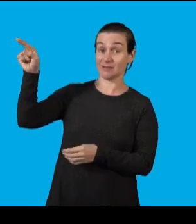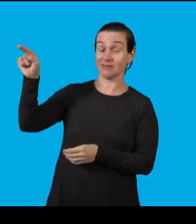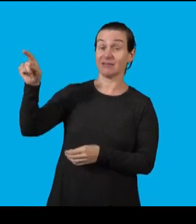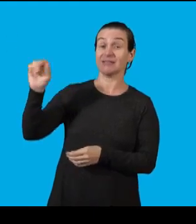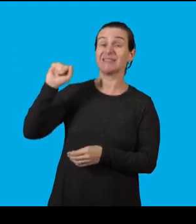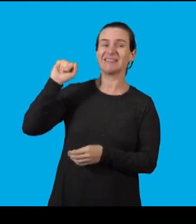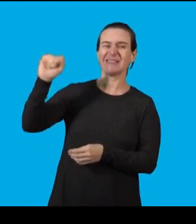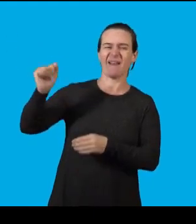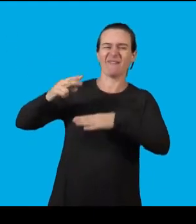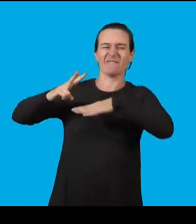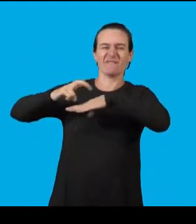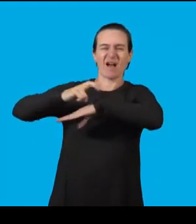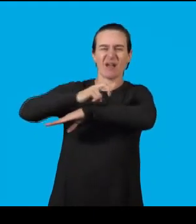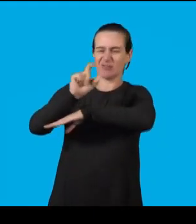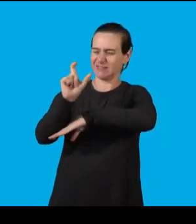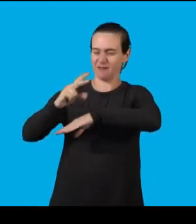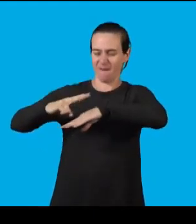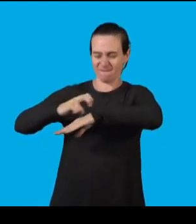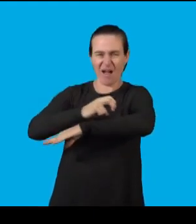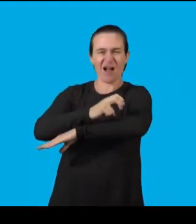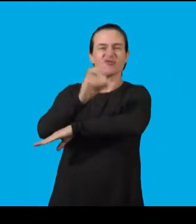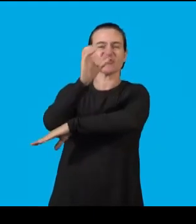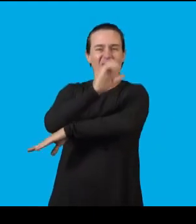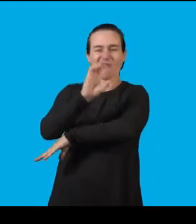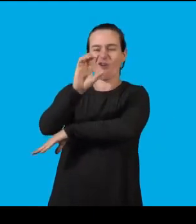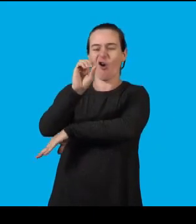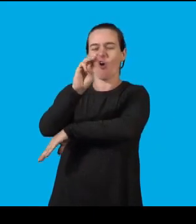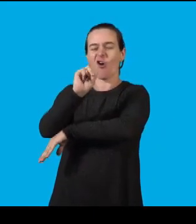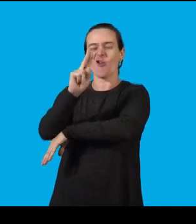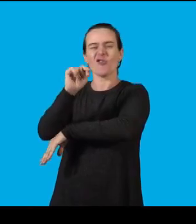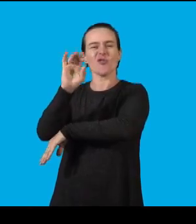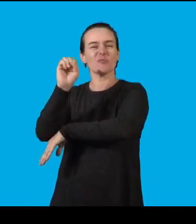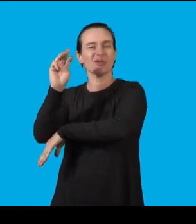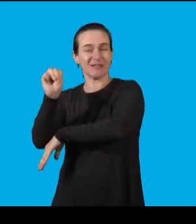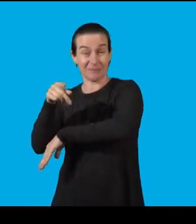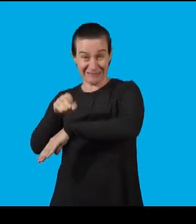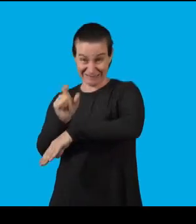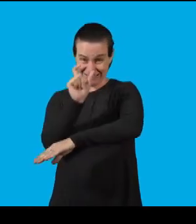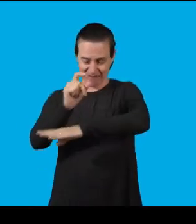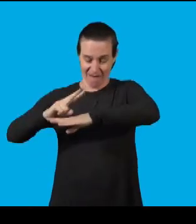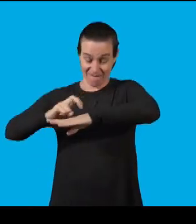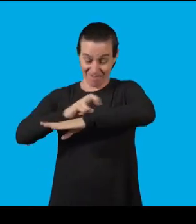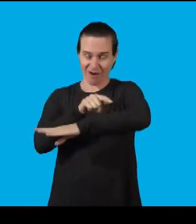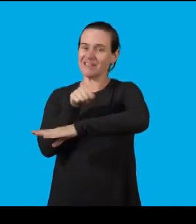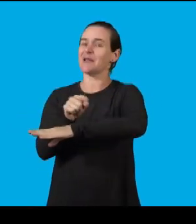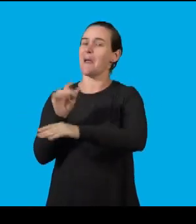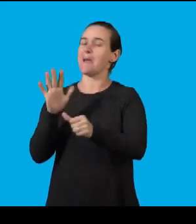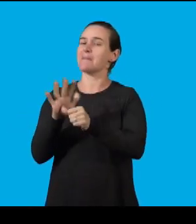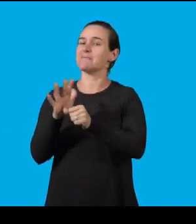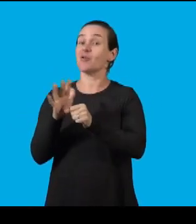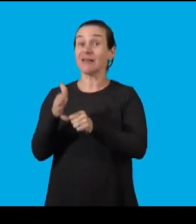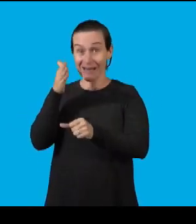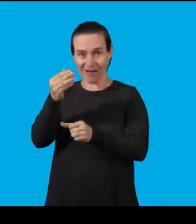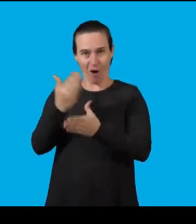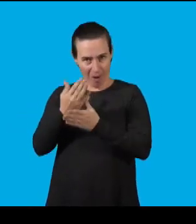threat posed by the virus of communism. So the word virus there is very important, and it